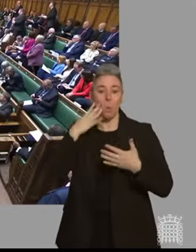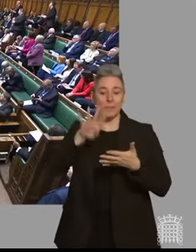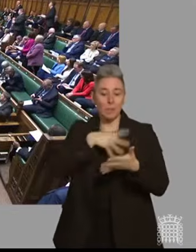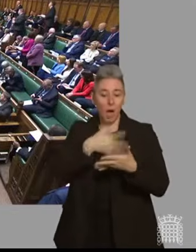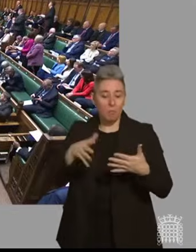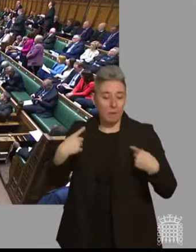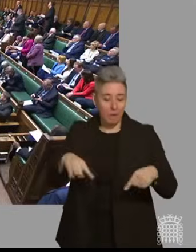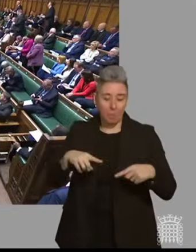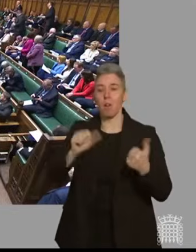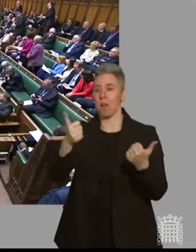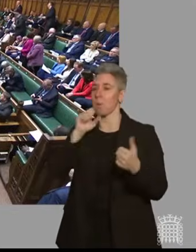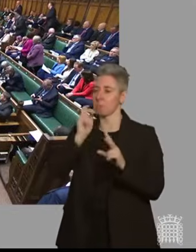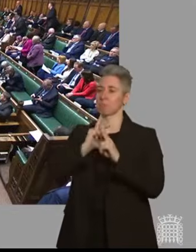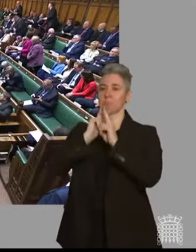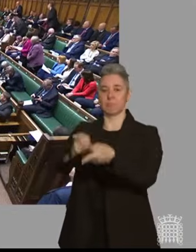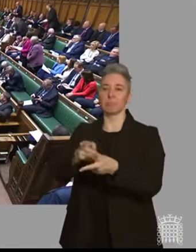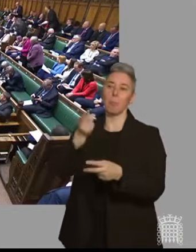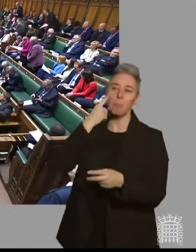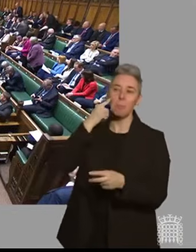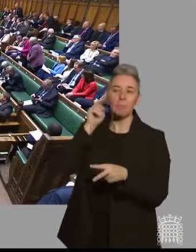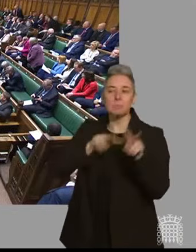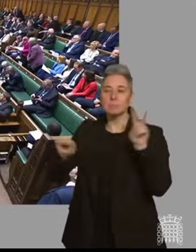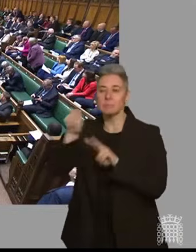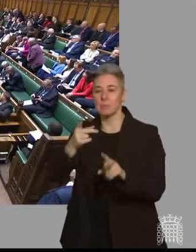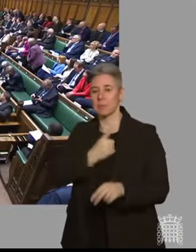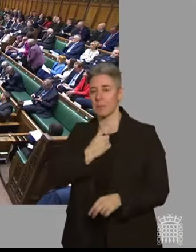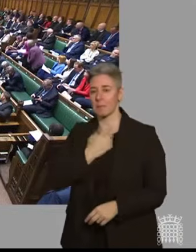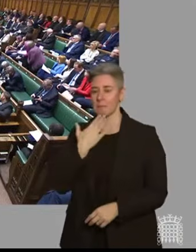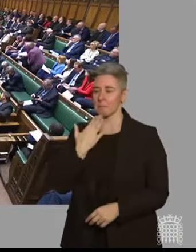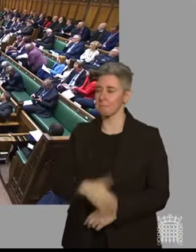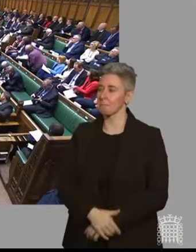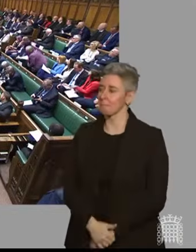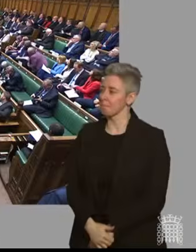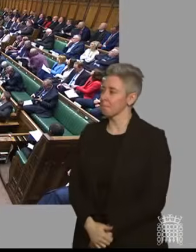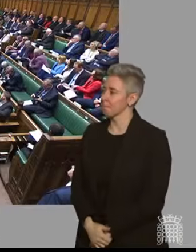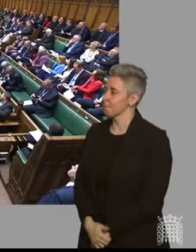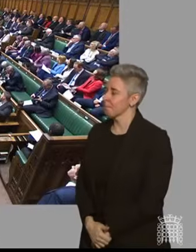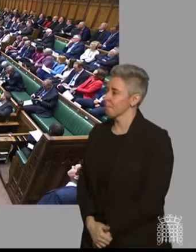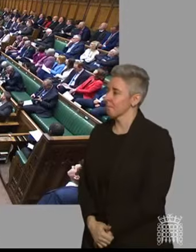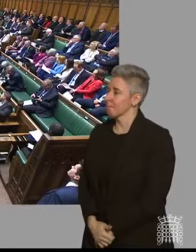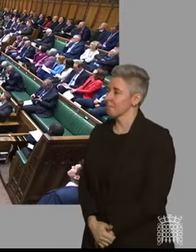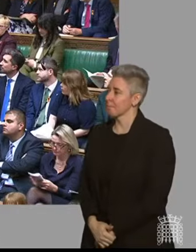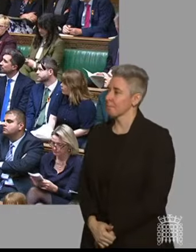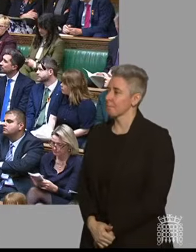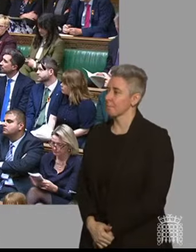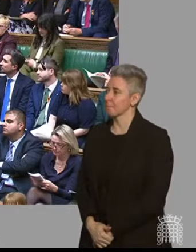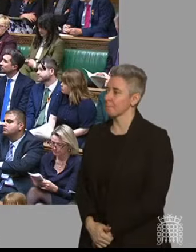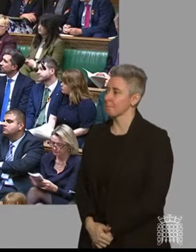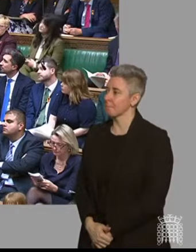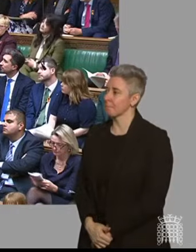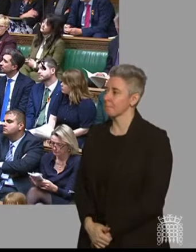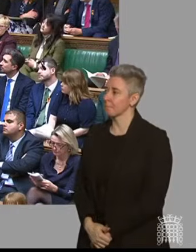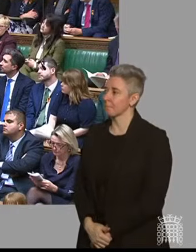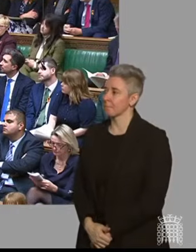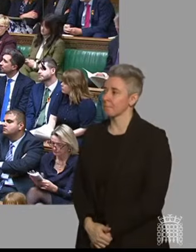McMorgan. Thank you, Mr. Speaker. This last weekend, the Prime Minister posed